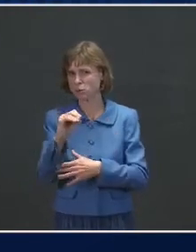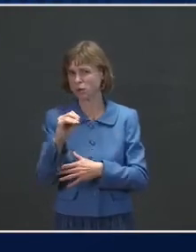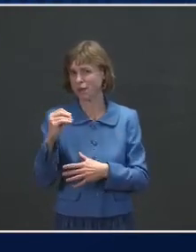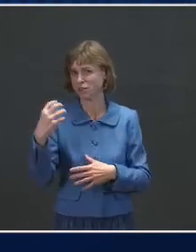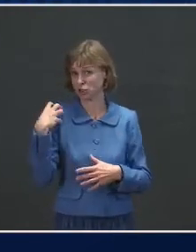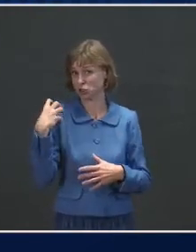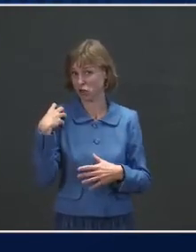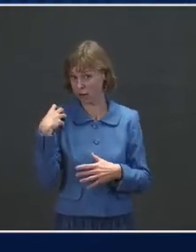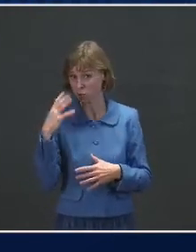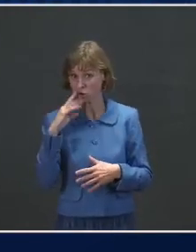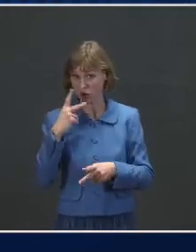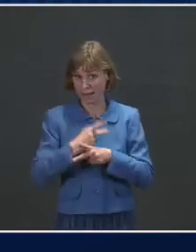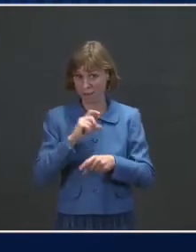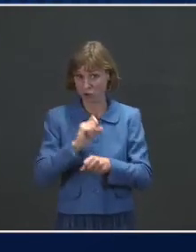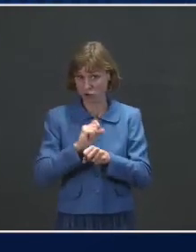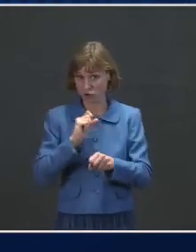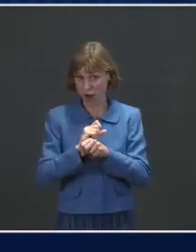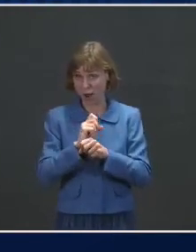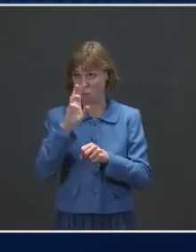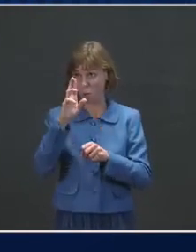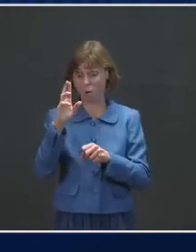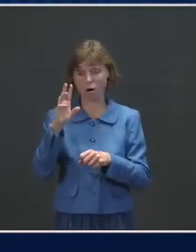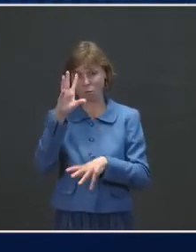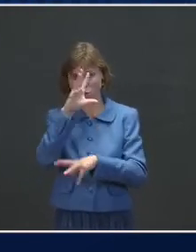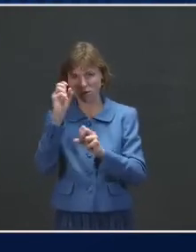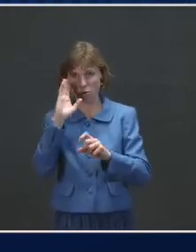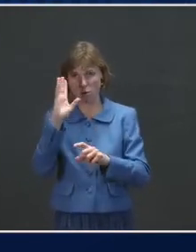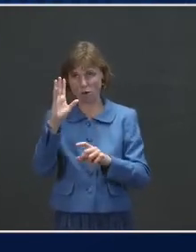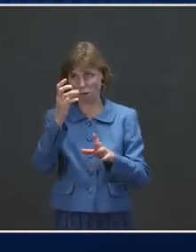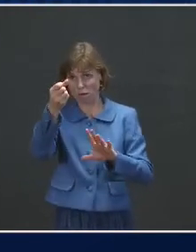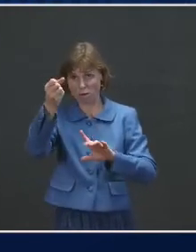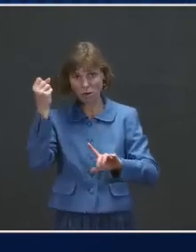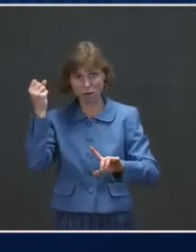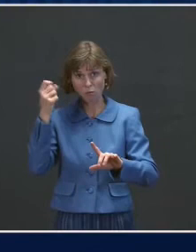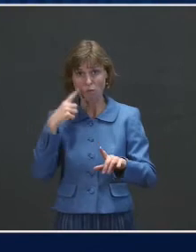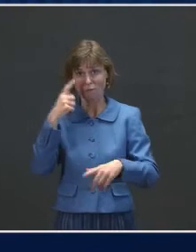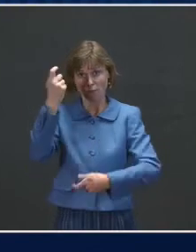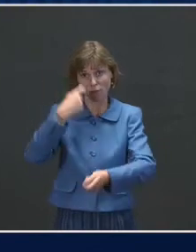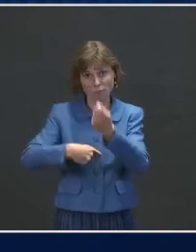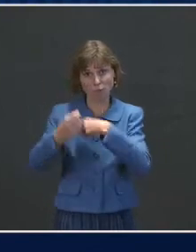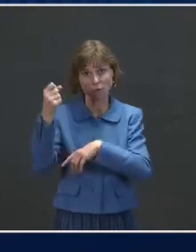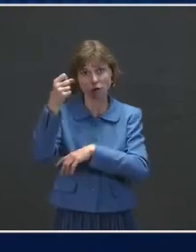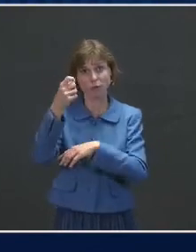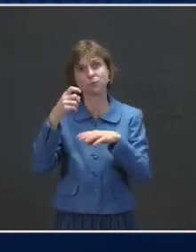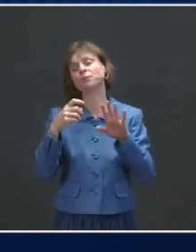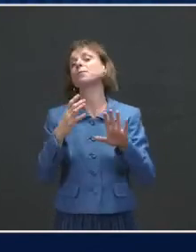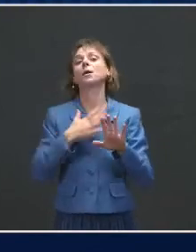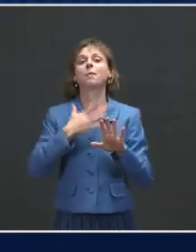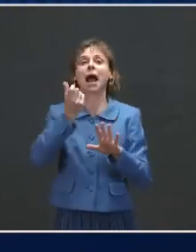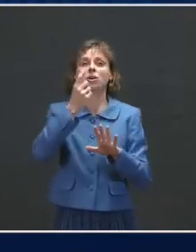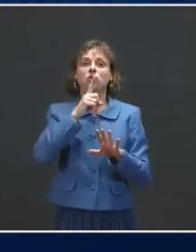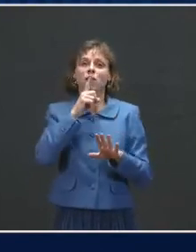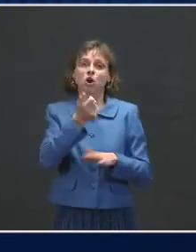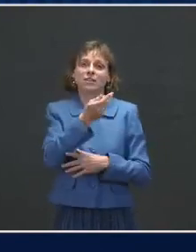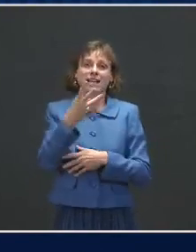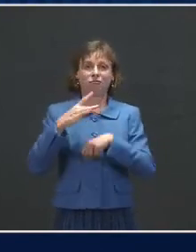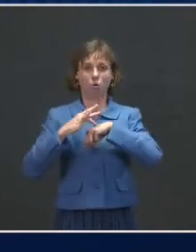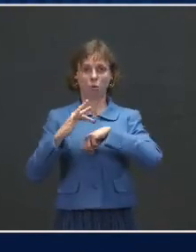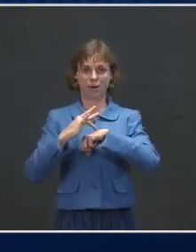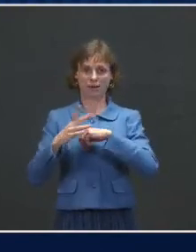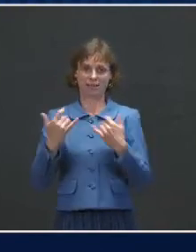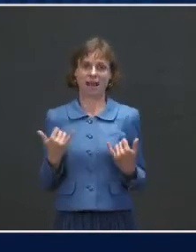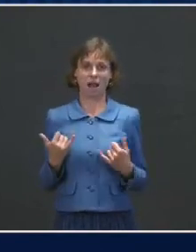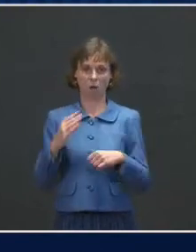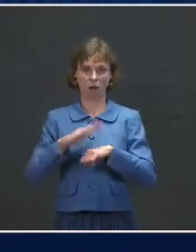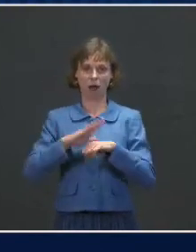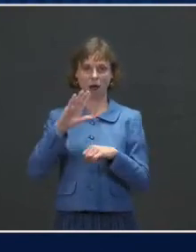he move to change the makeup of the governing board that could make that happen? Well, as I understand it, there are a number of openings right now on the